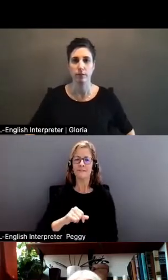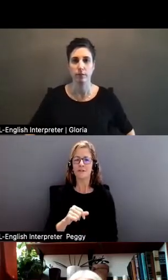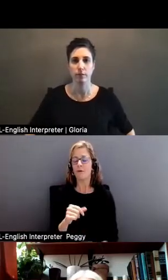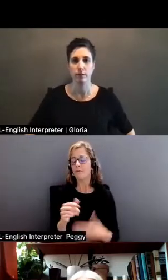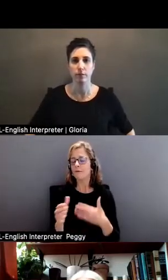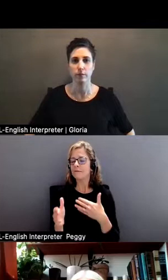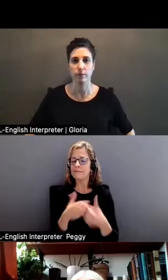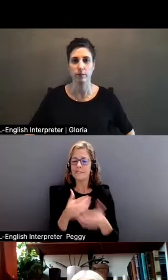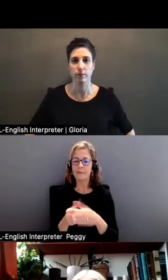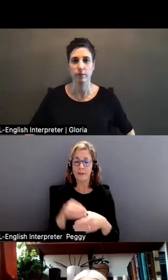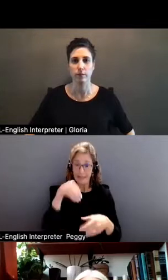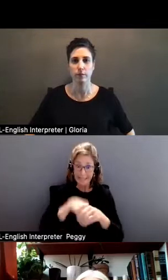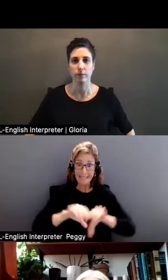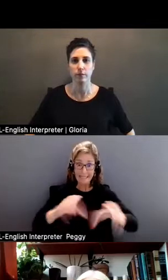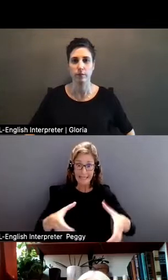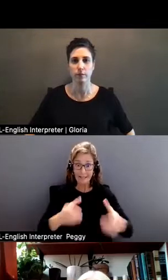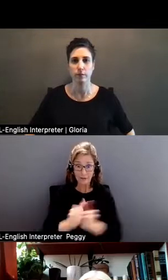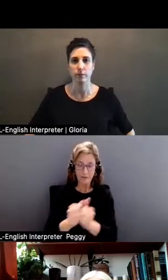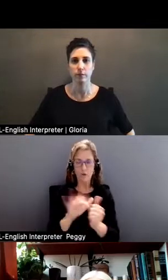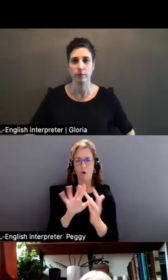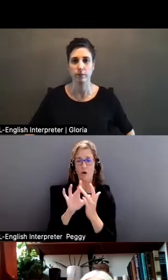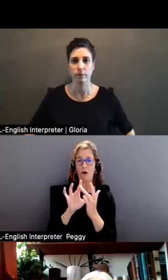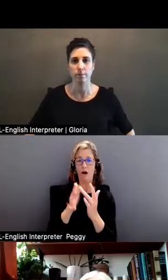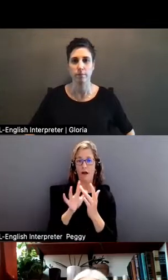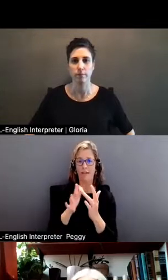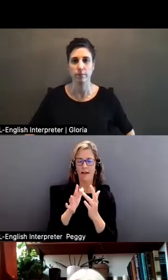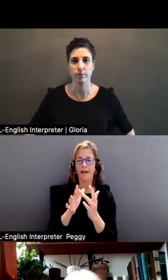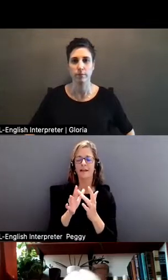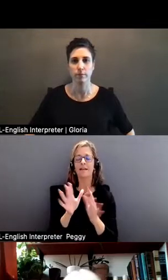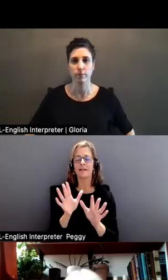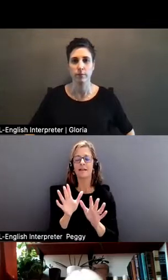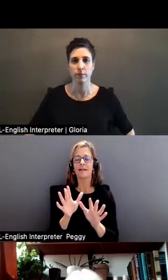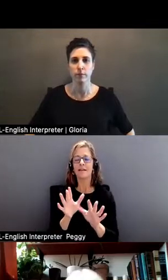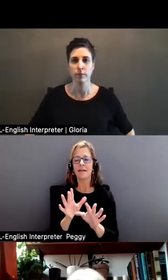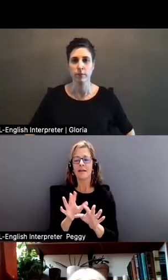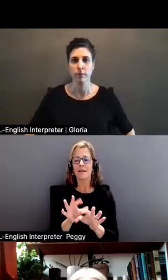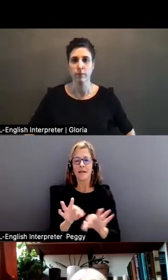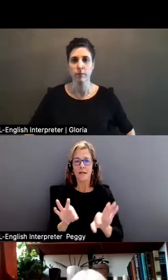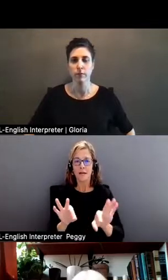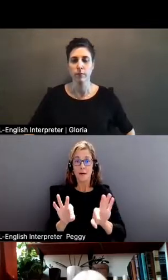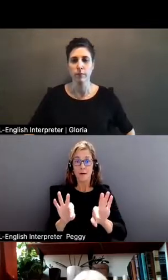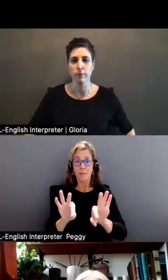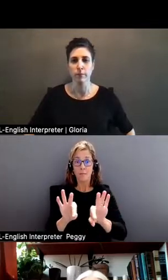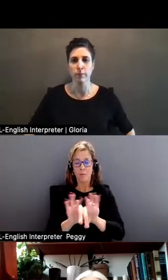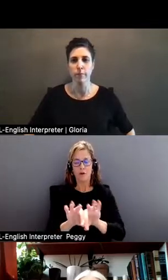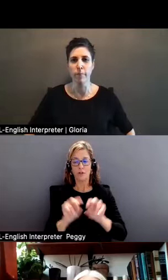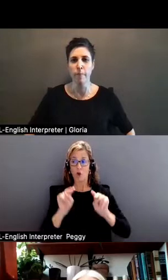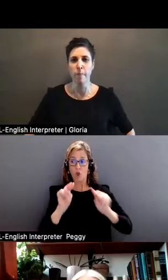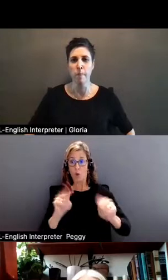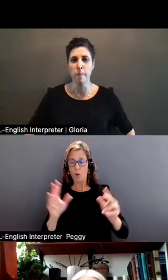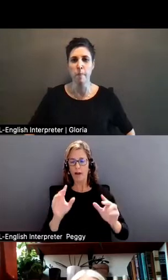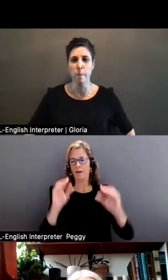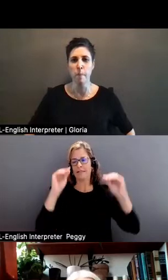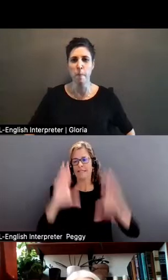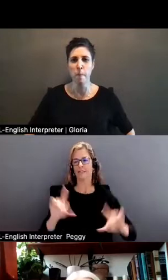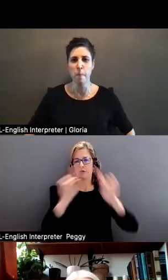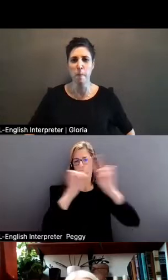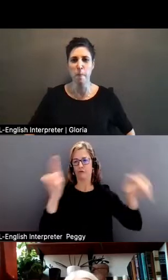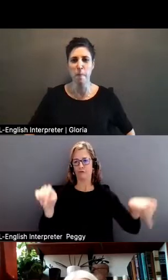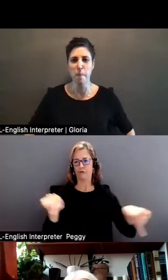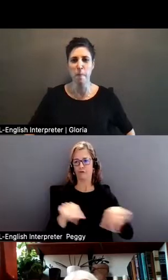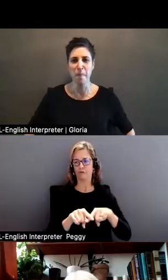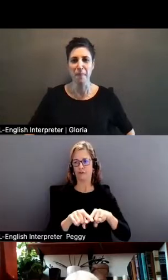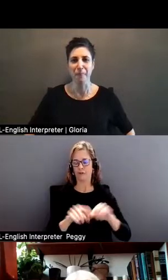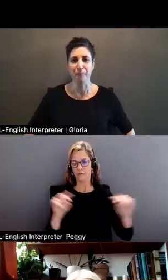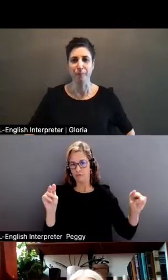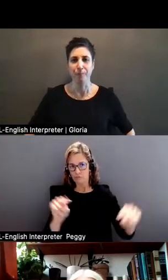person or online, you do need to be looking at the instructor's screen. Here you can see they're